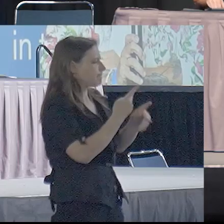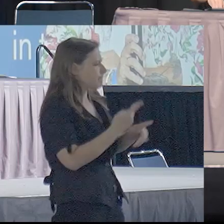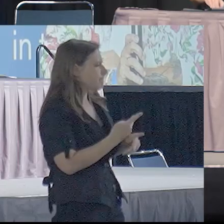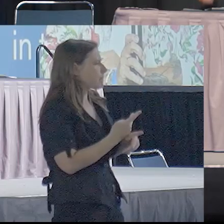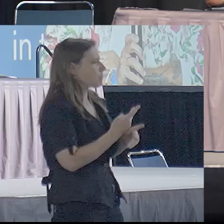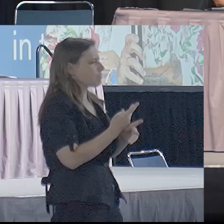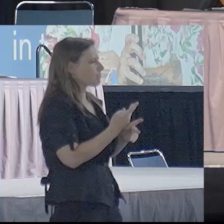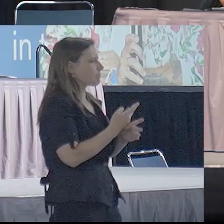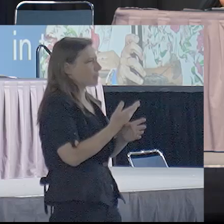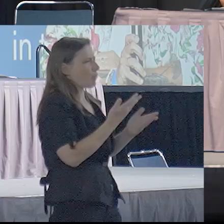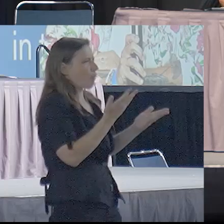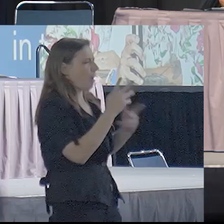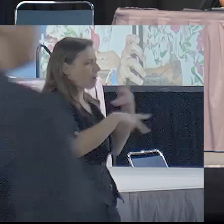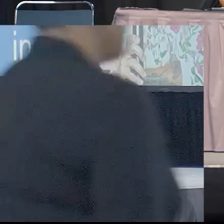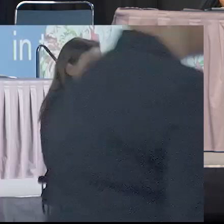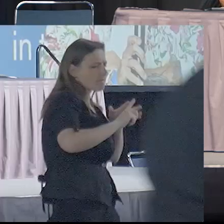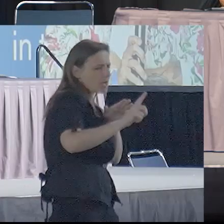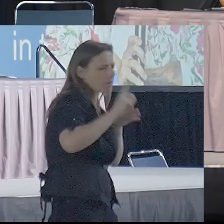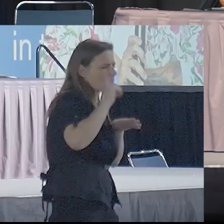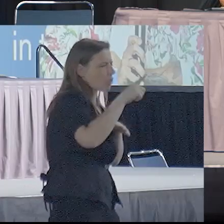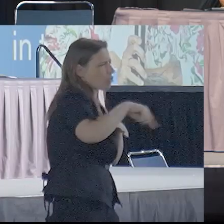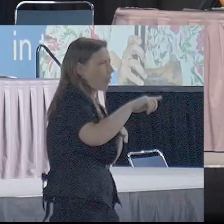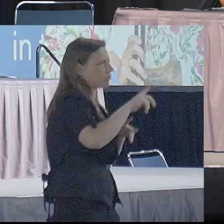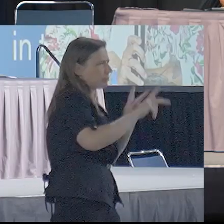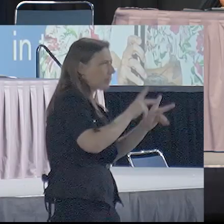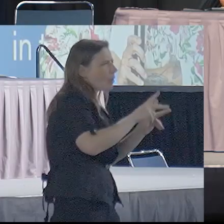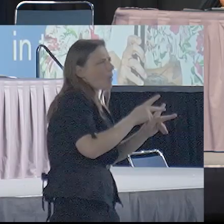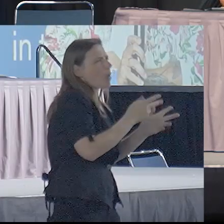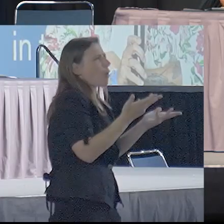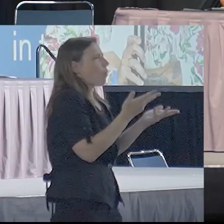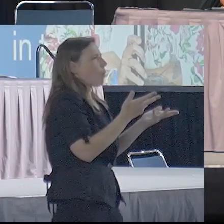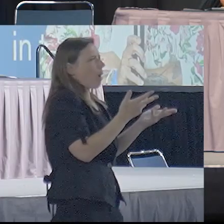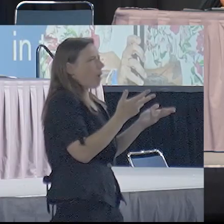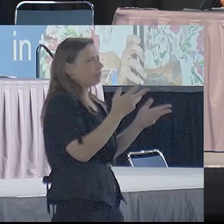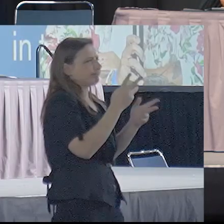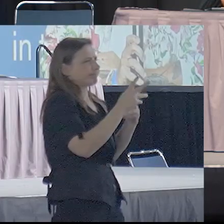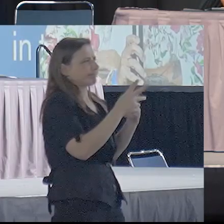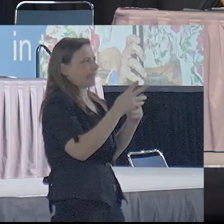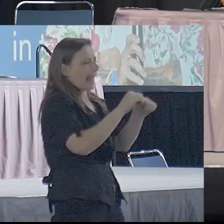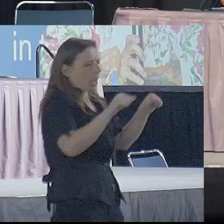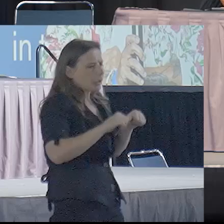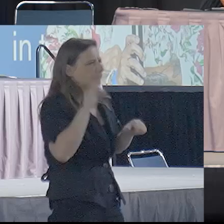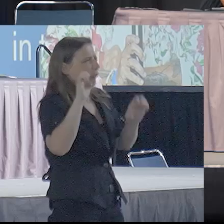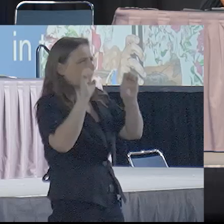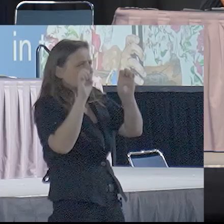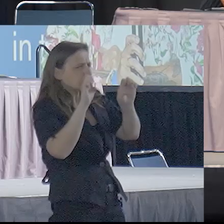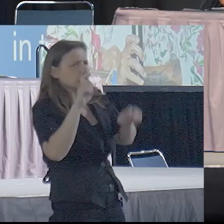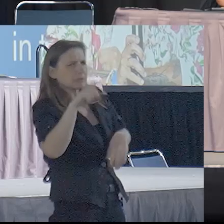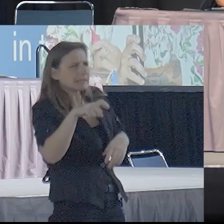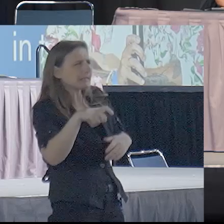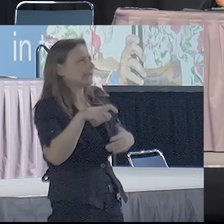that evacuation might look like, what various emergencies might we be focusing on, worked with our